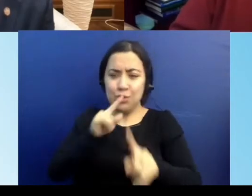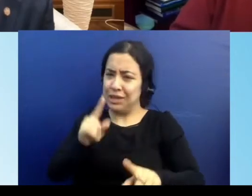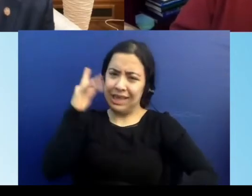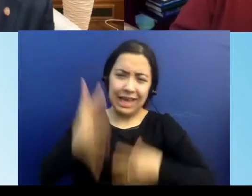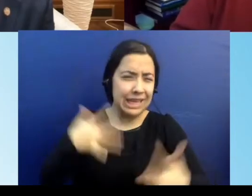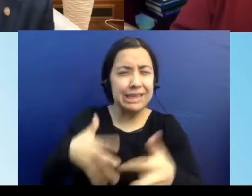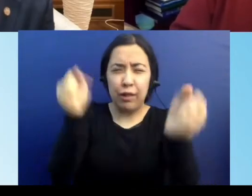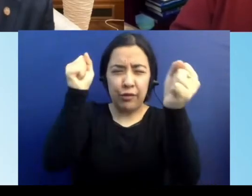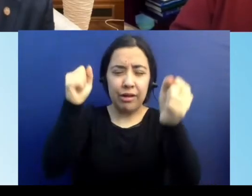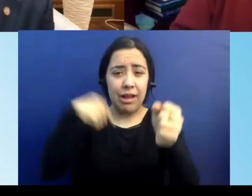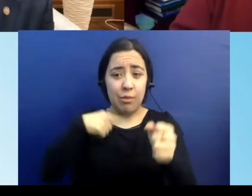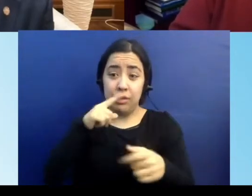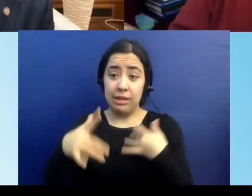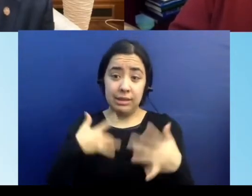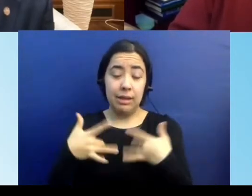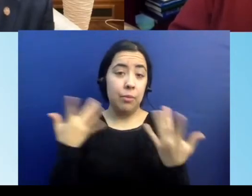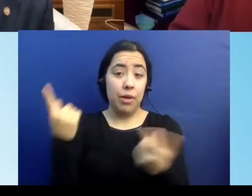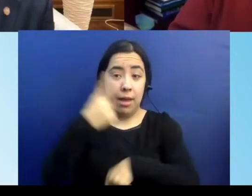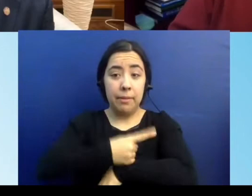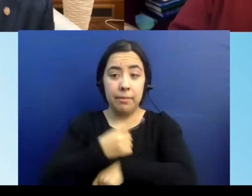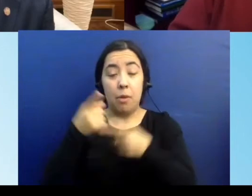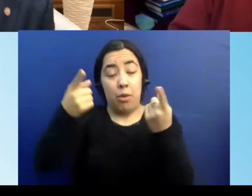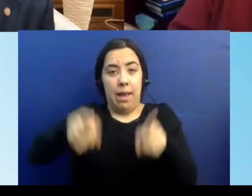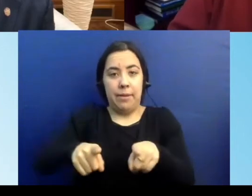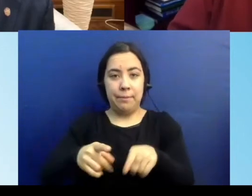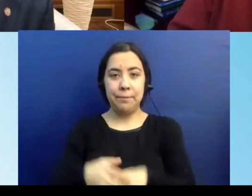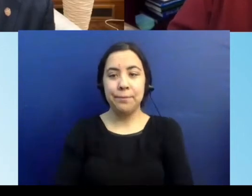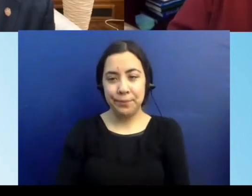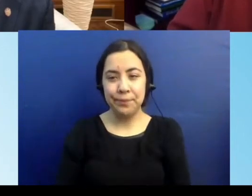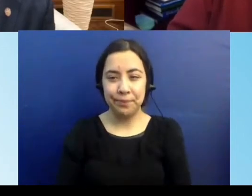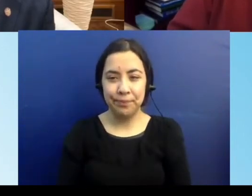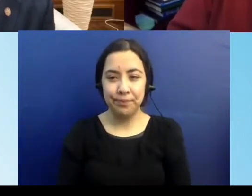happening. I agree with that. I agree with that.